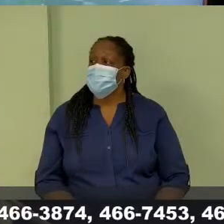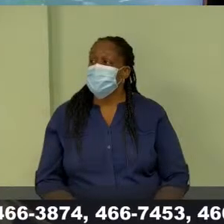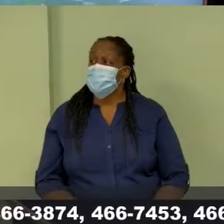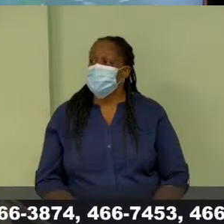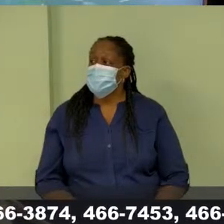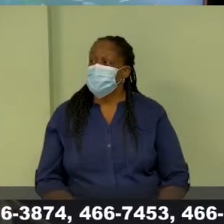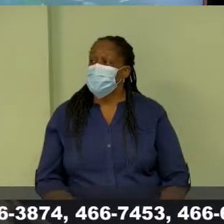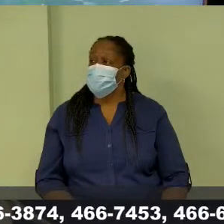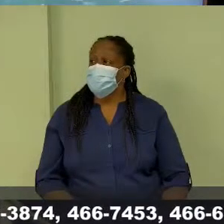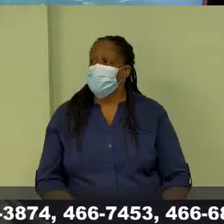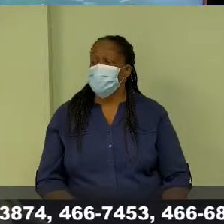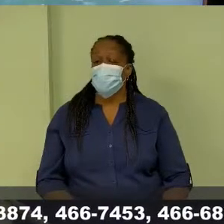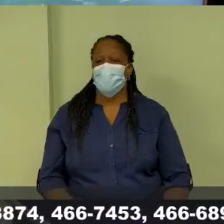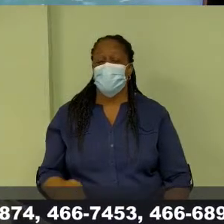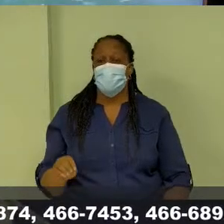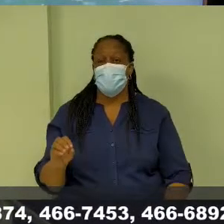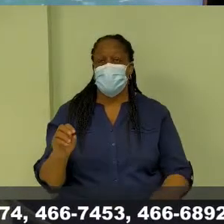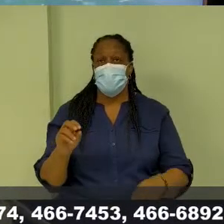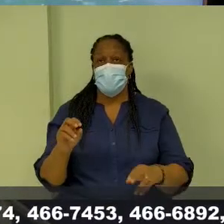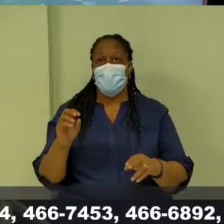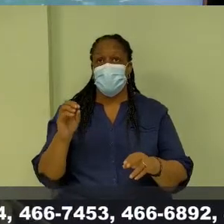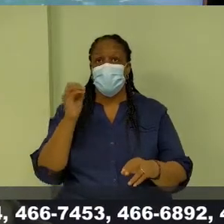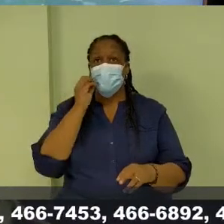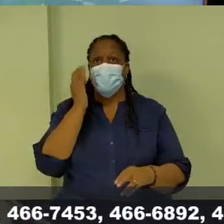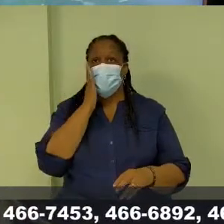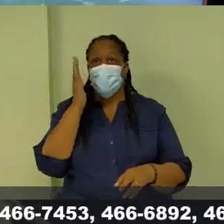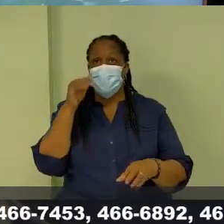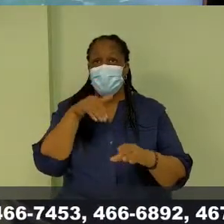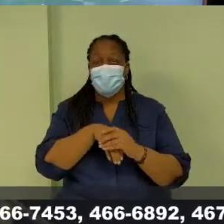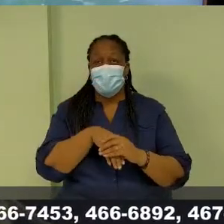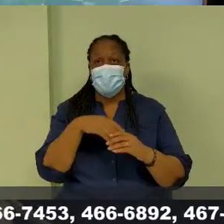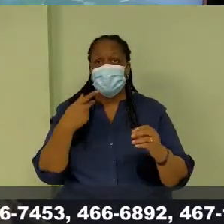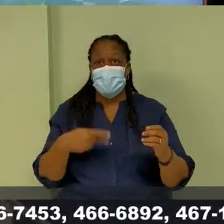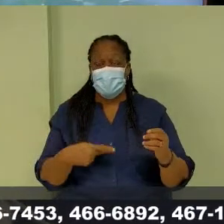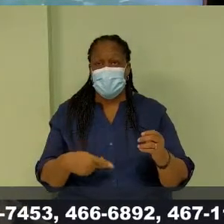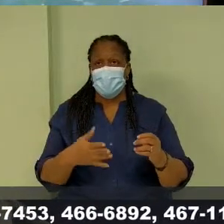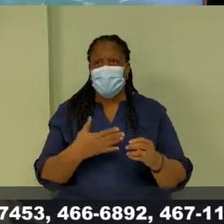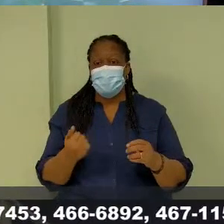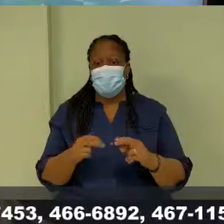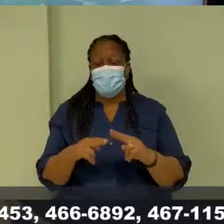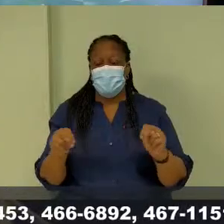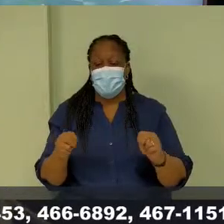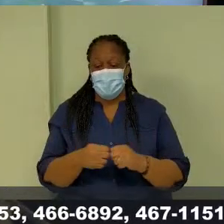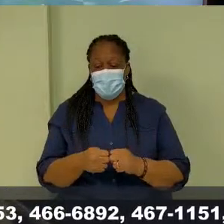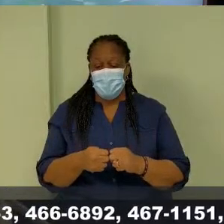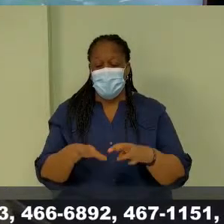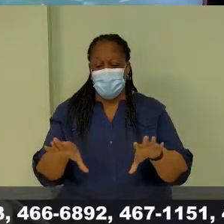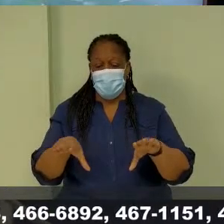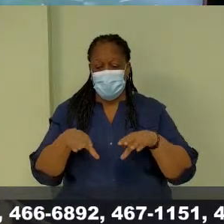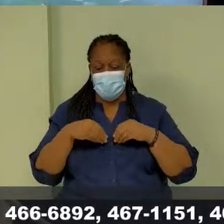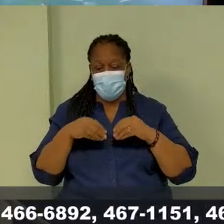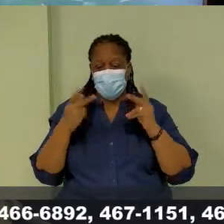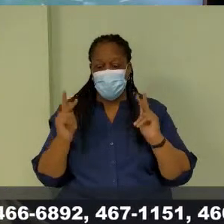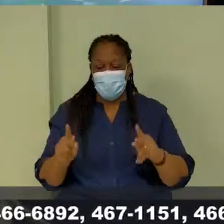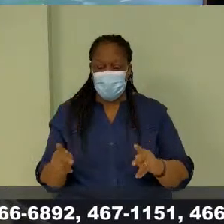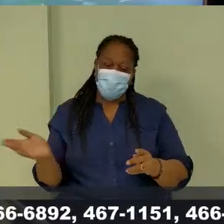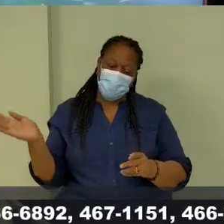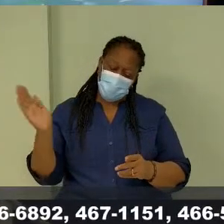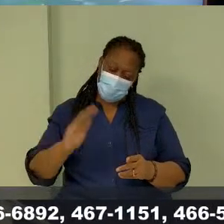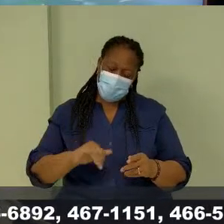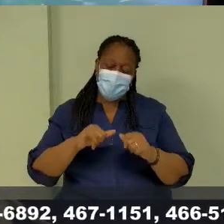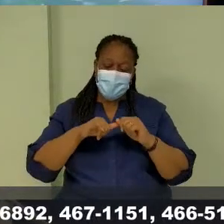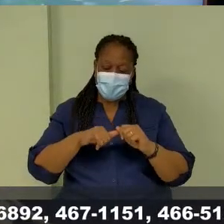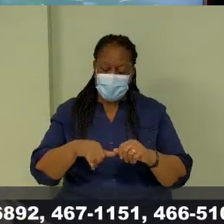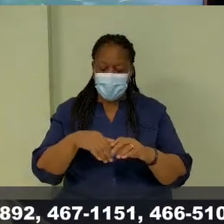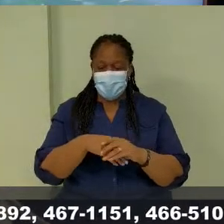O'Halley Beach Hotel and the Royal St. Kitts Hotel will also be accepting inbound travelers at this